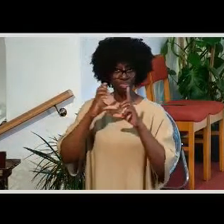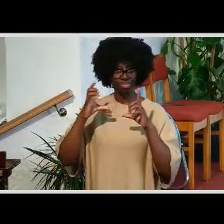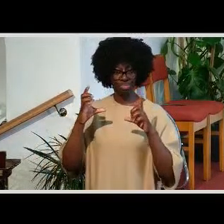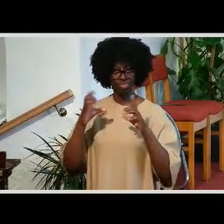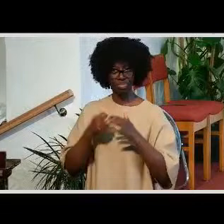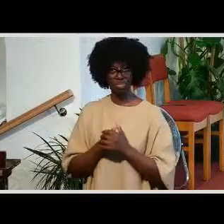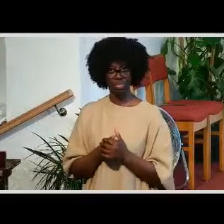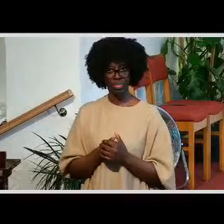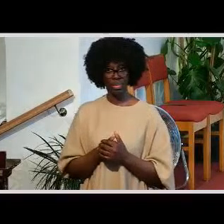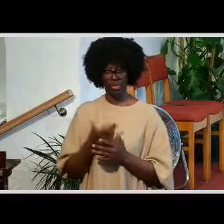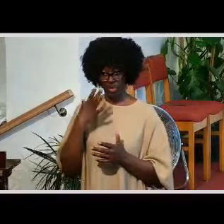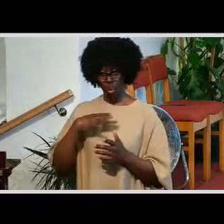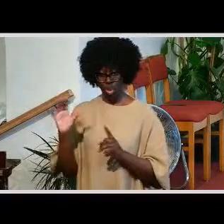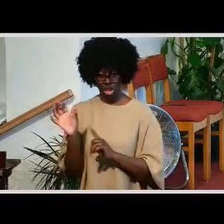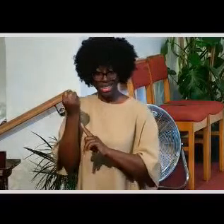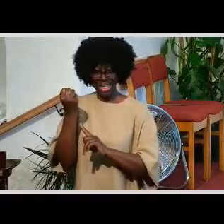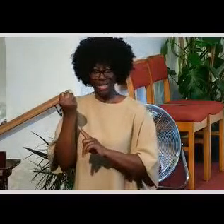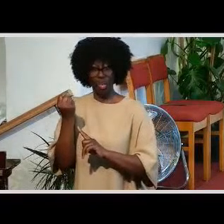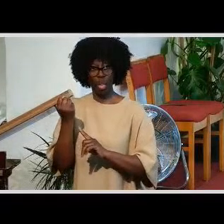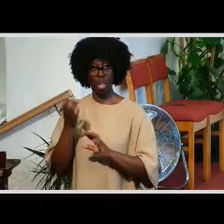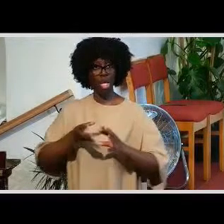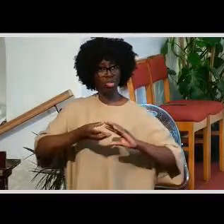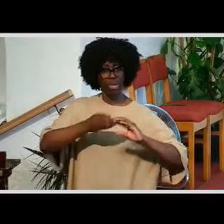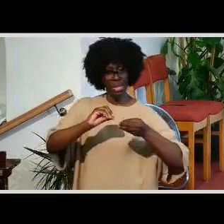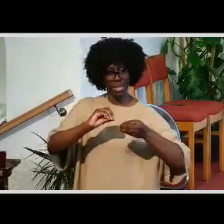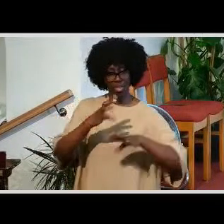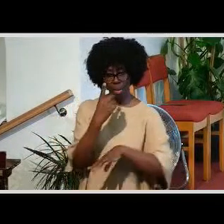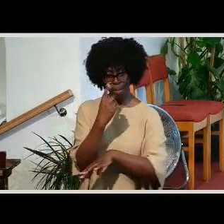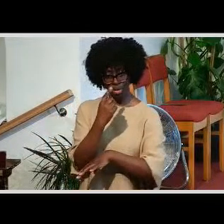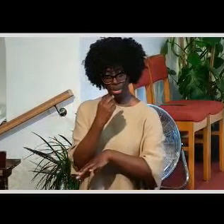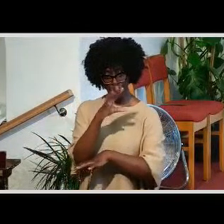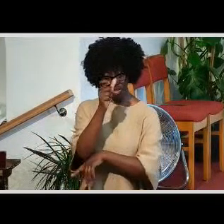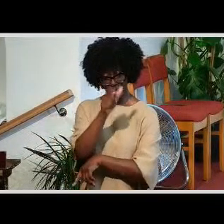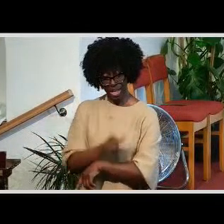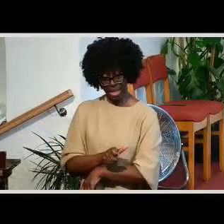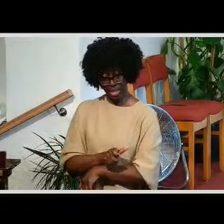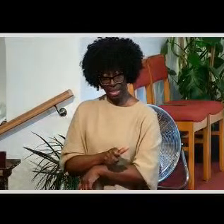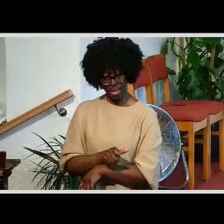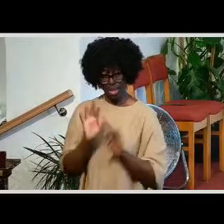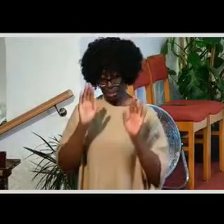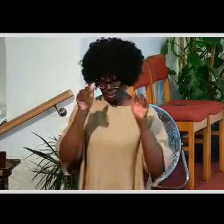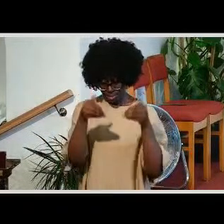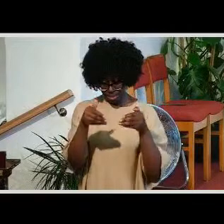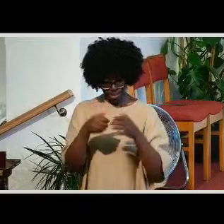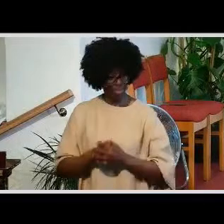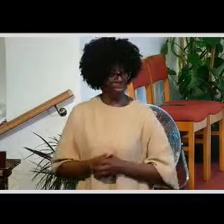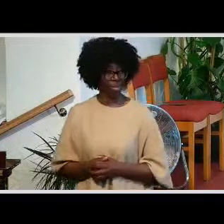role to be successful with creating possibilities for such individuals.